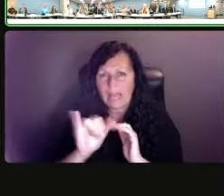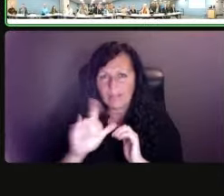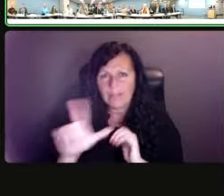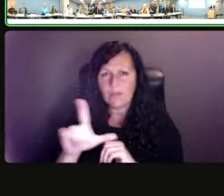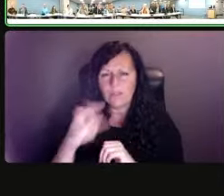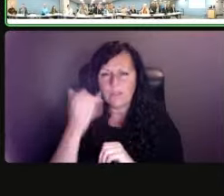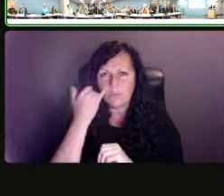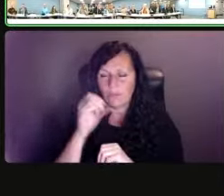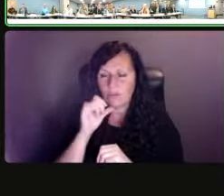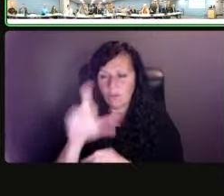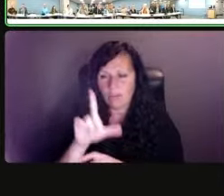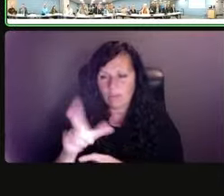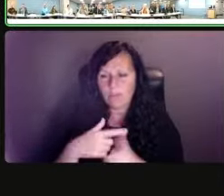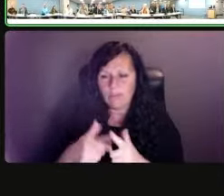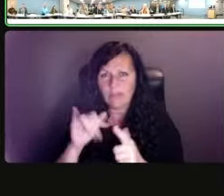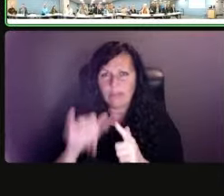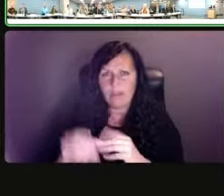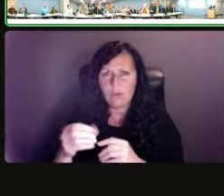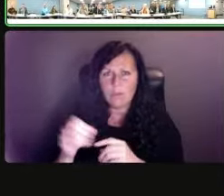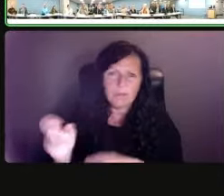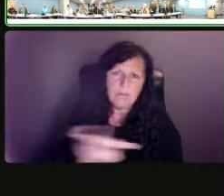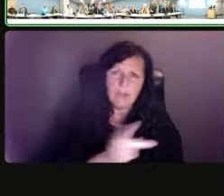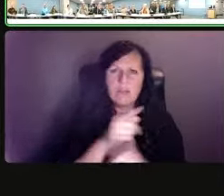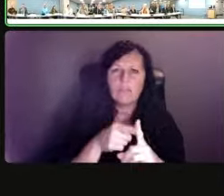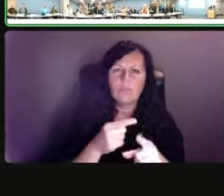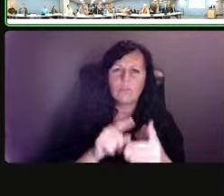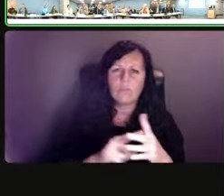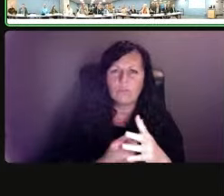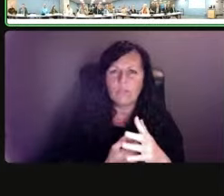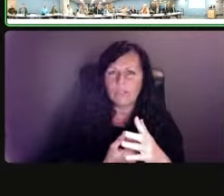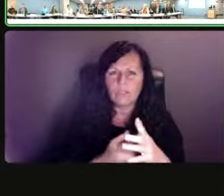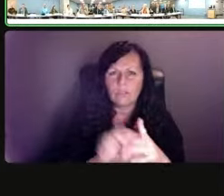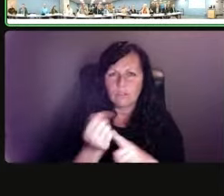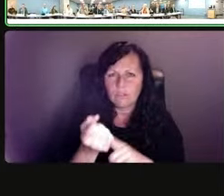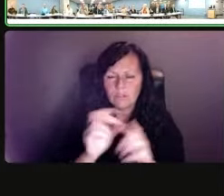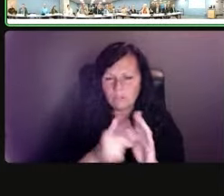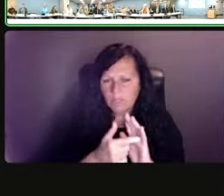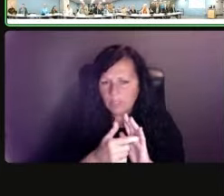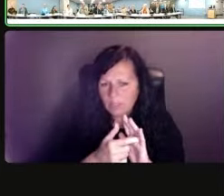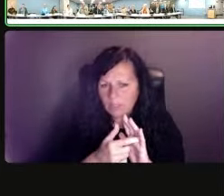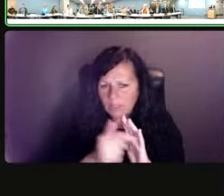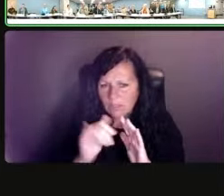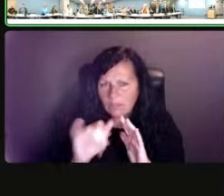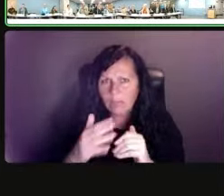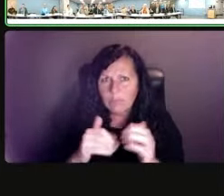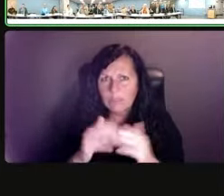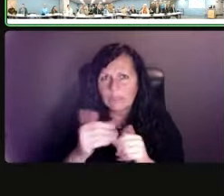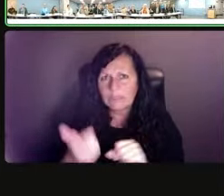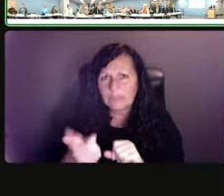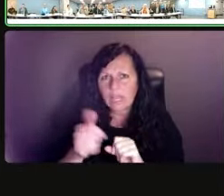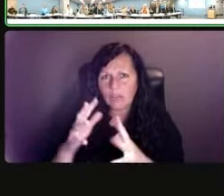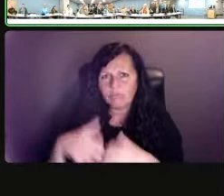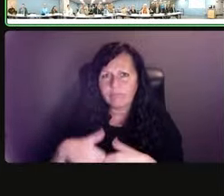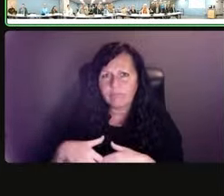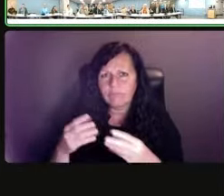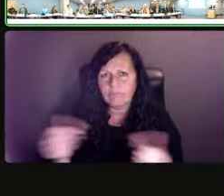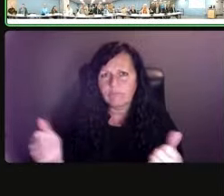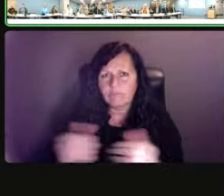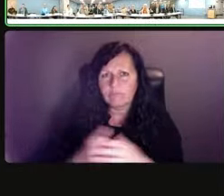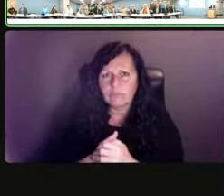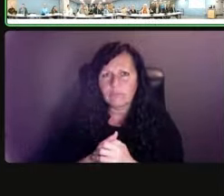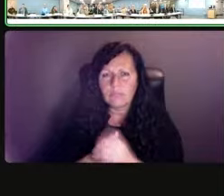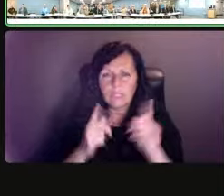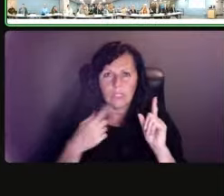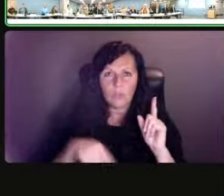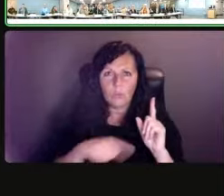that property can default back to its original condition, which means the building doesn't exist. Because we own the building,